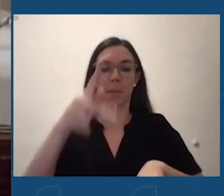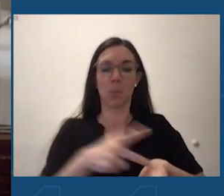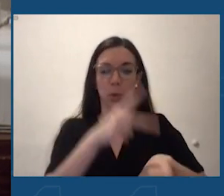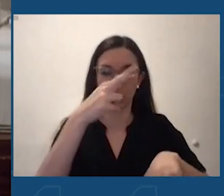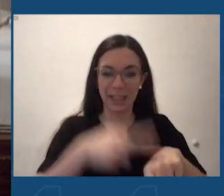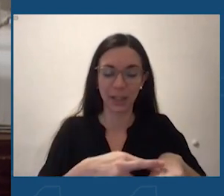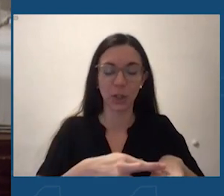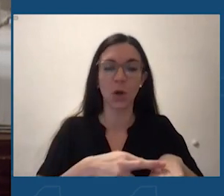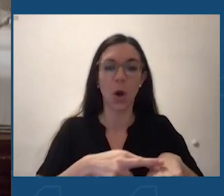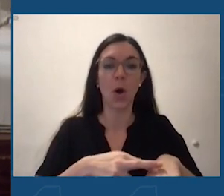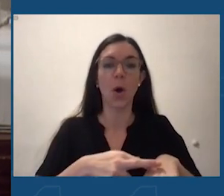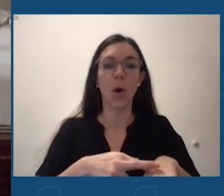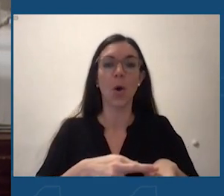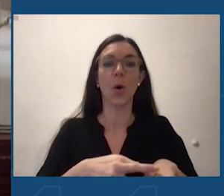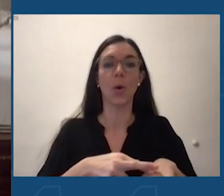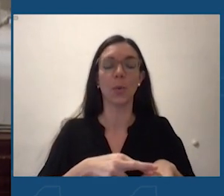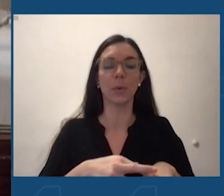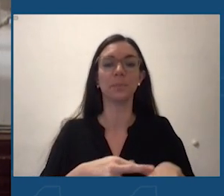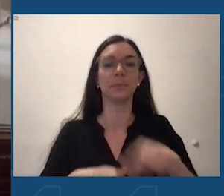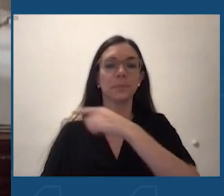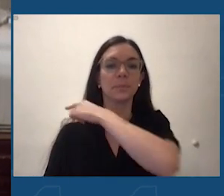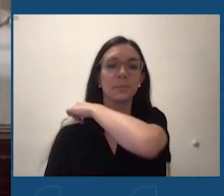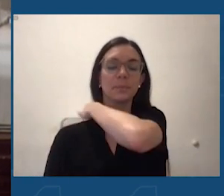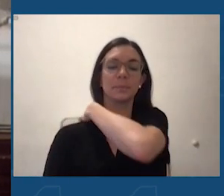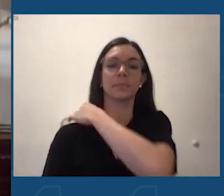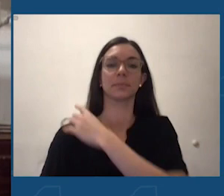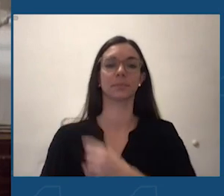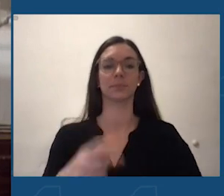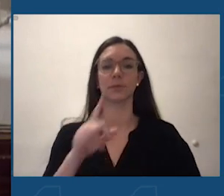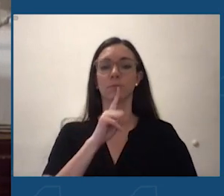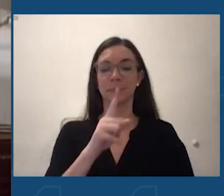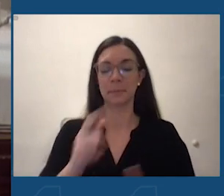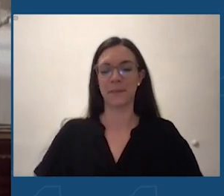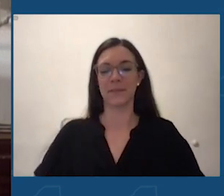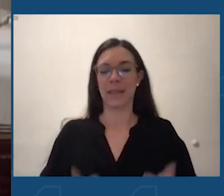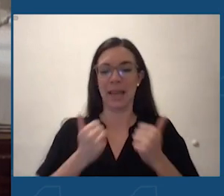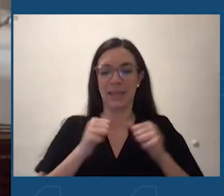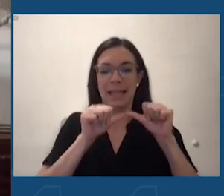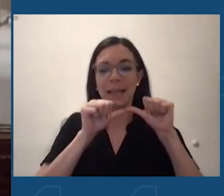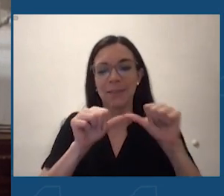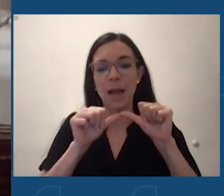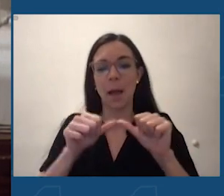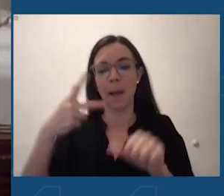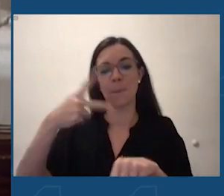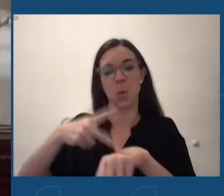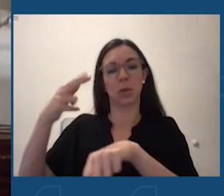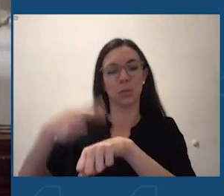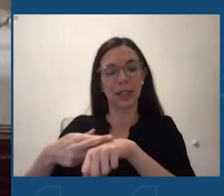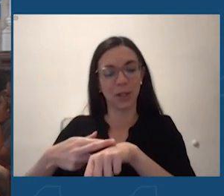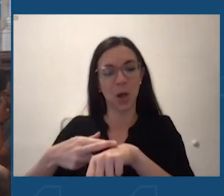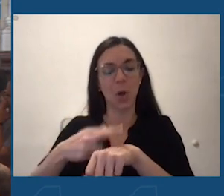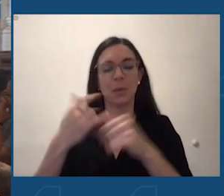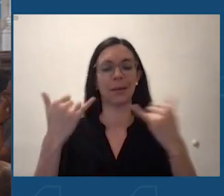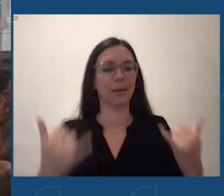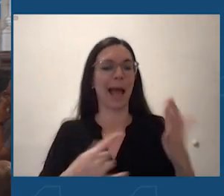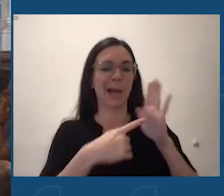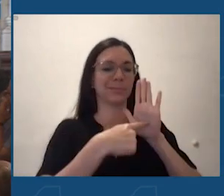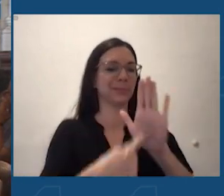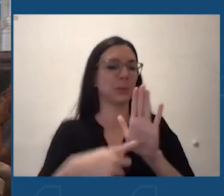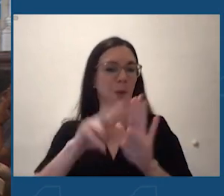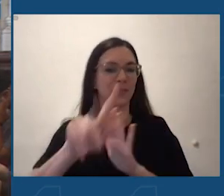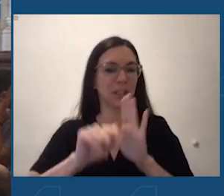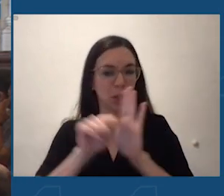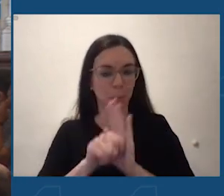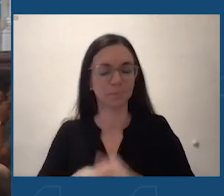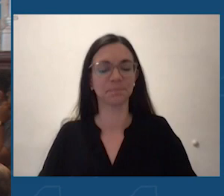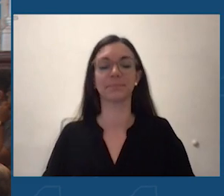vamos a decir, qué bonita bandera, que viva Puerto Rico. And let's cue up the video. New York